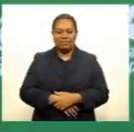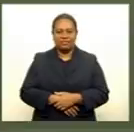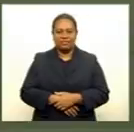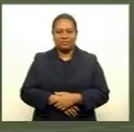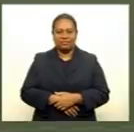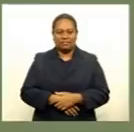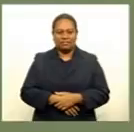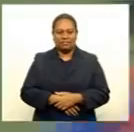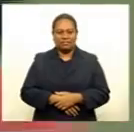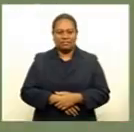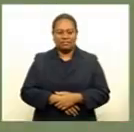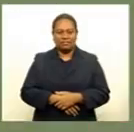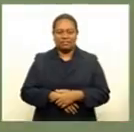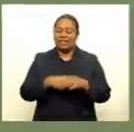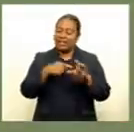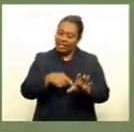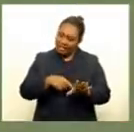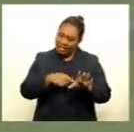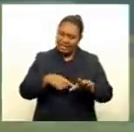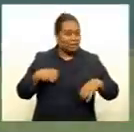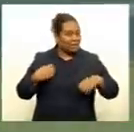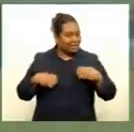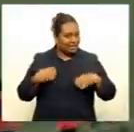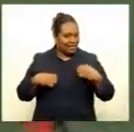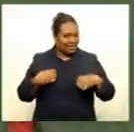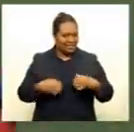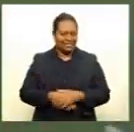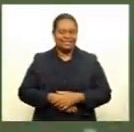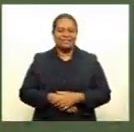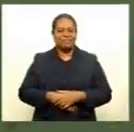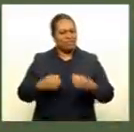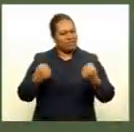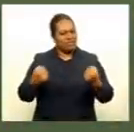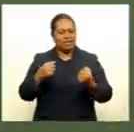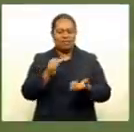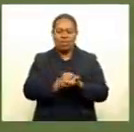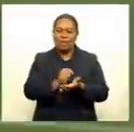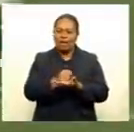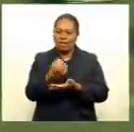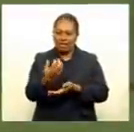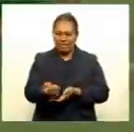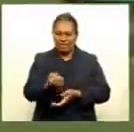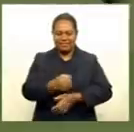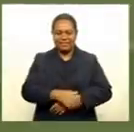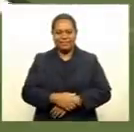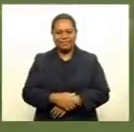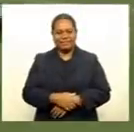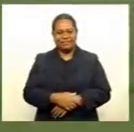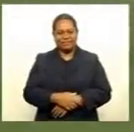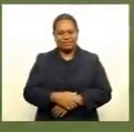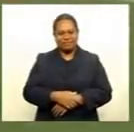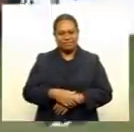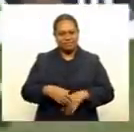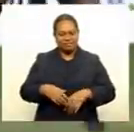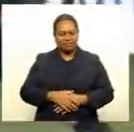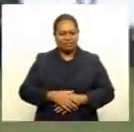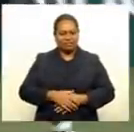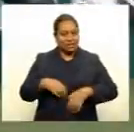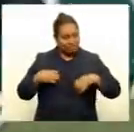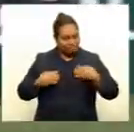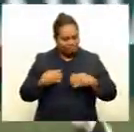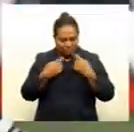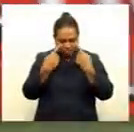they are young and excited and real fit, and they are eager to play